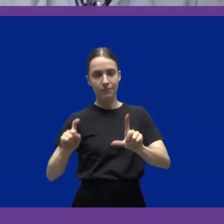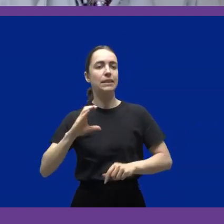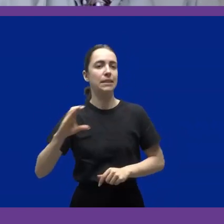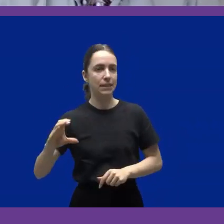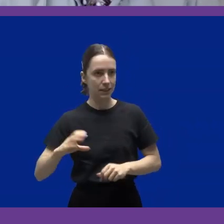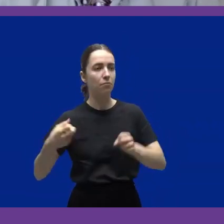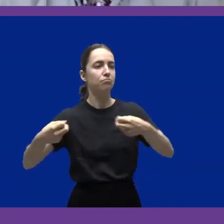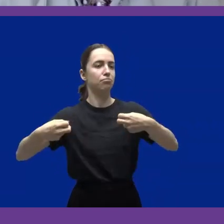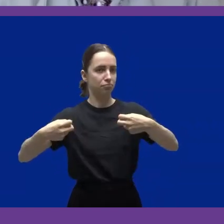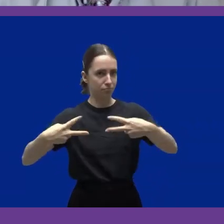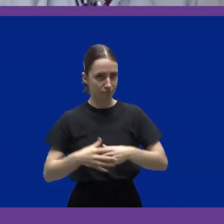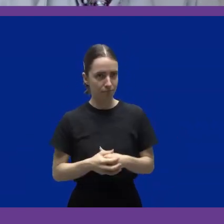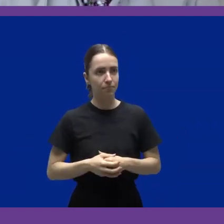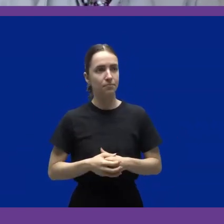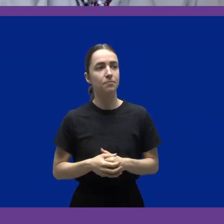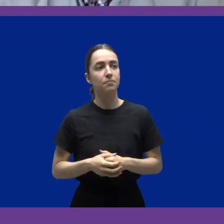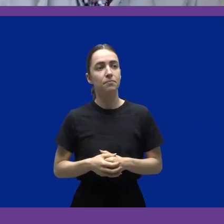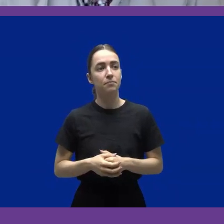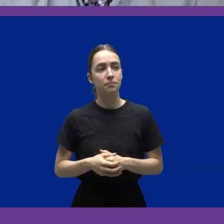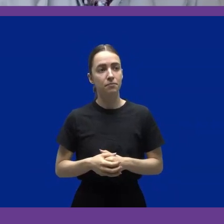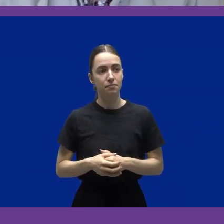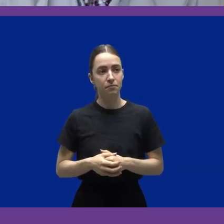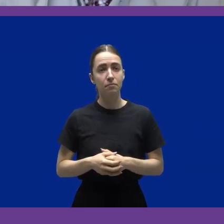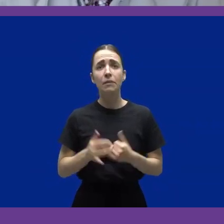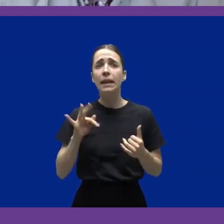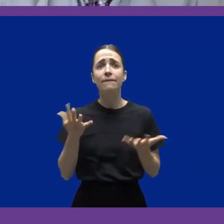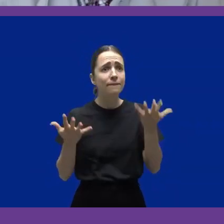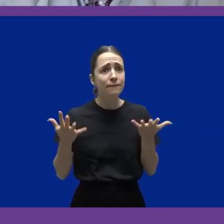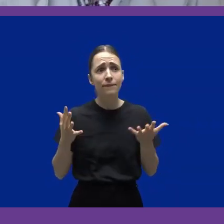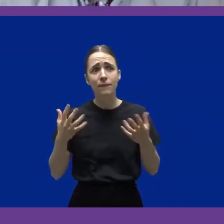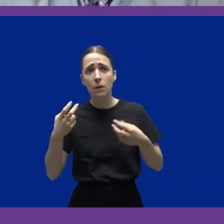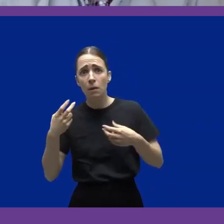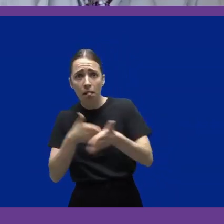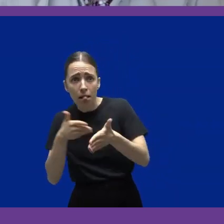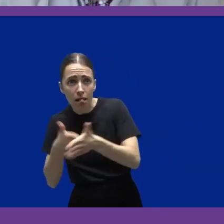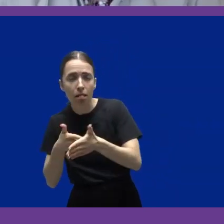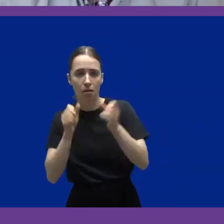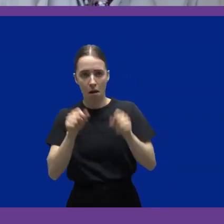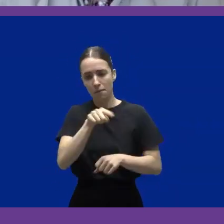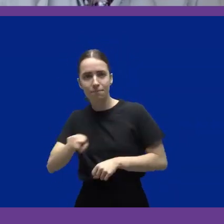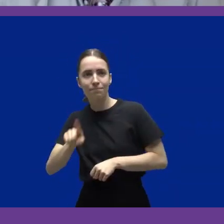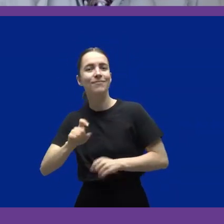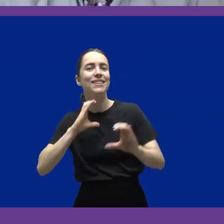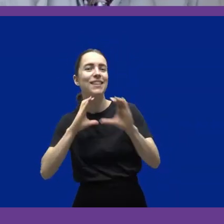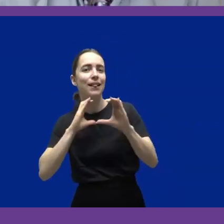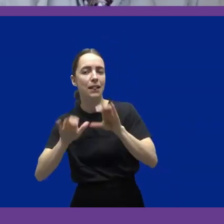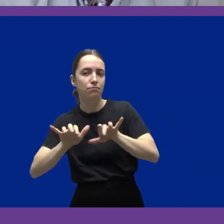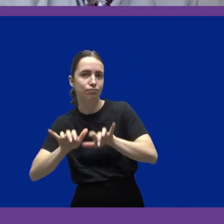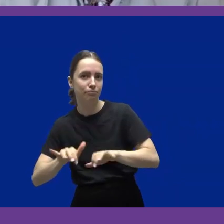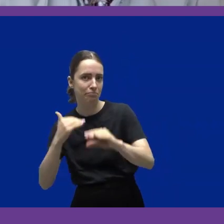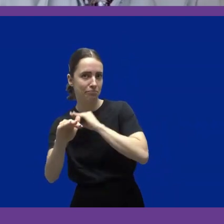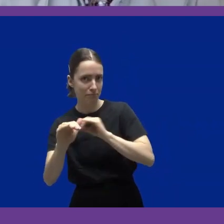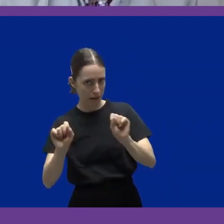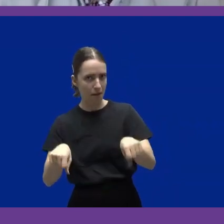is already the case if you look into the chat. We also have international sign language. To